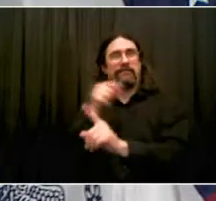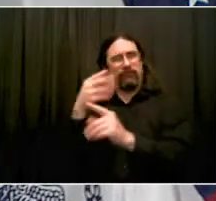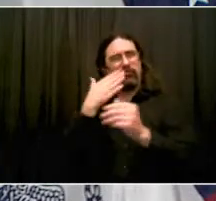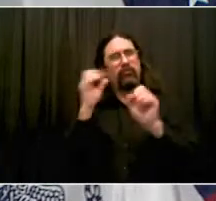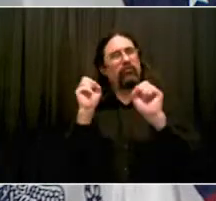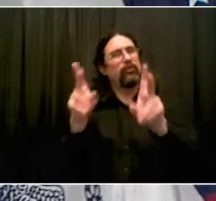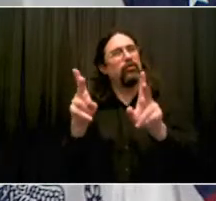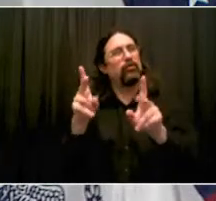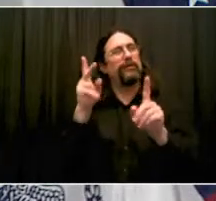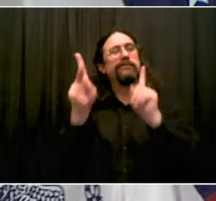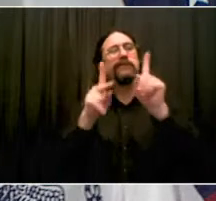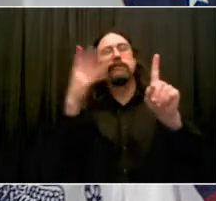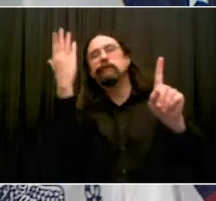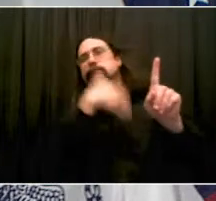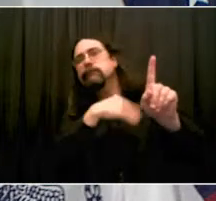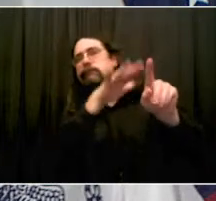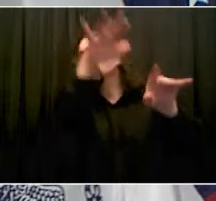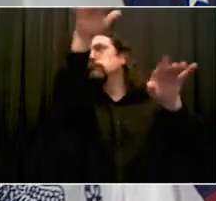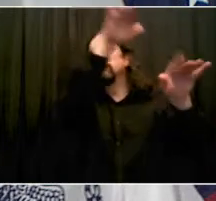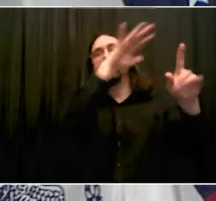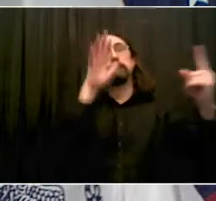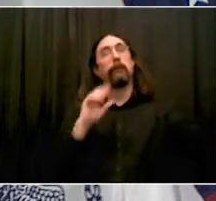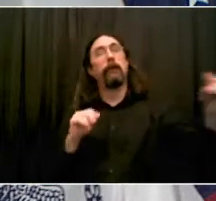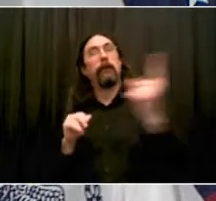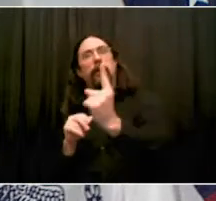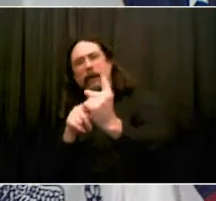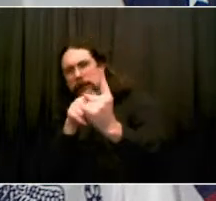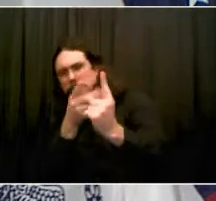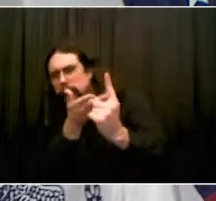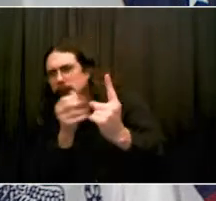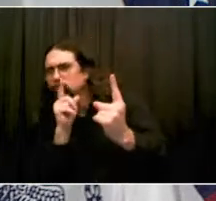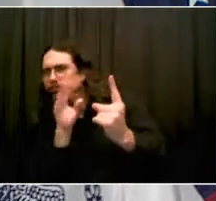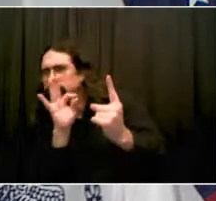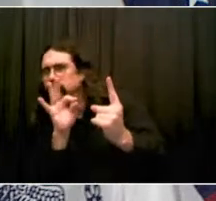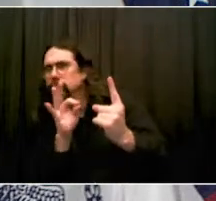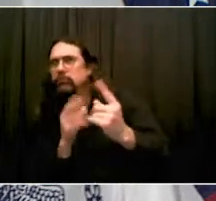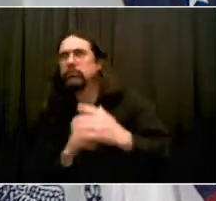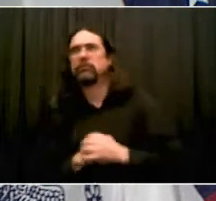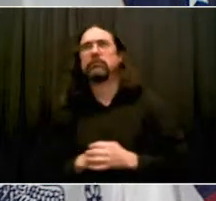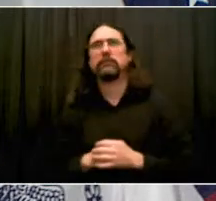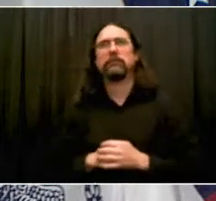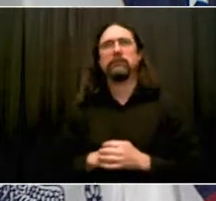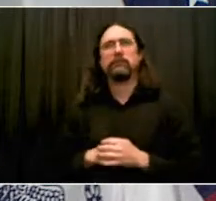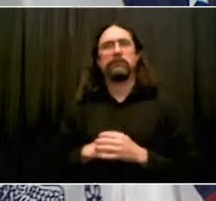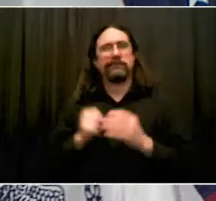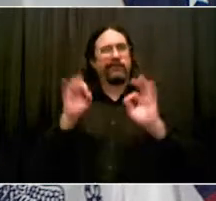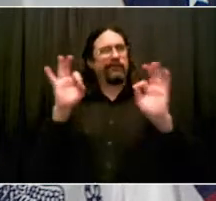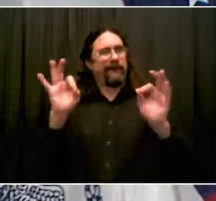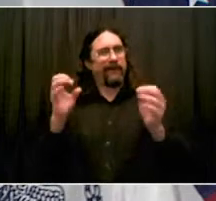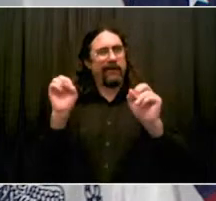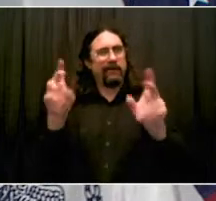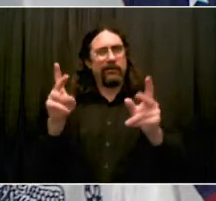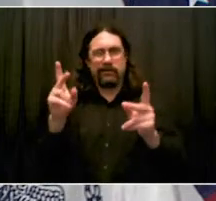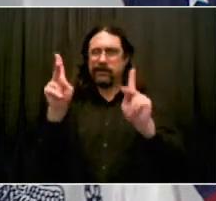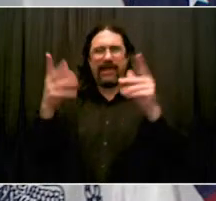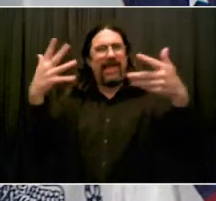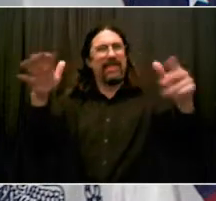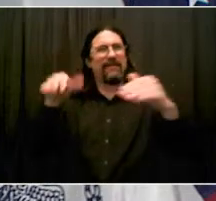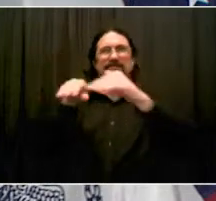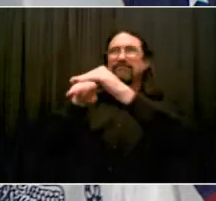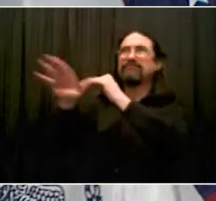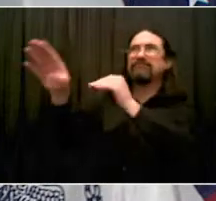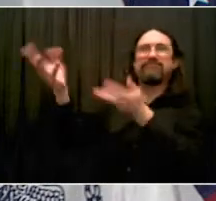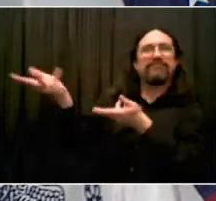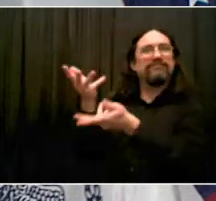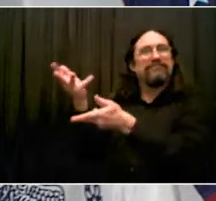they get the help they need, that they get connected to it right then and there. That'll be happening at all city-sponsored vaccination sites. Second,